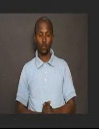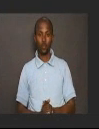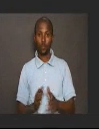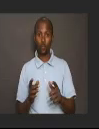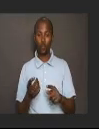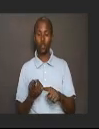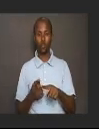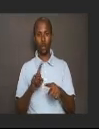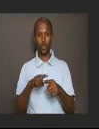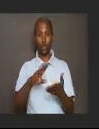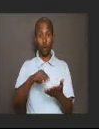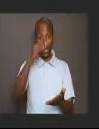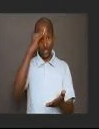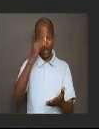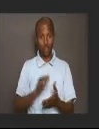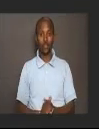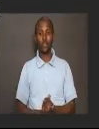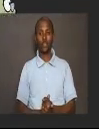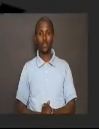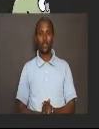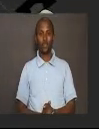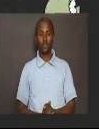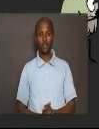Let's get back to our lesson.